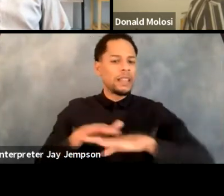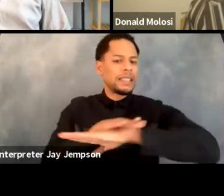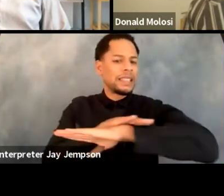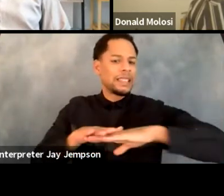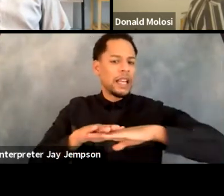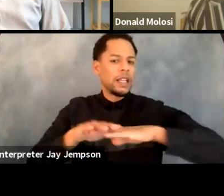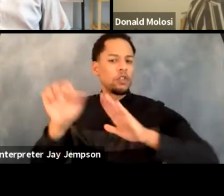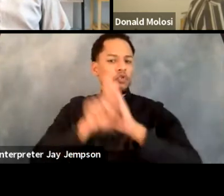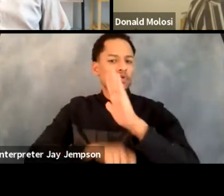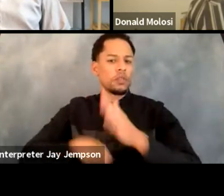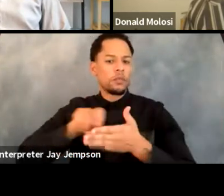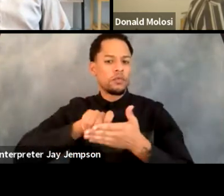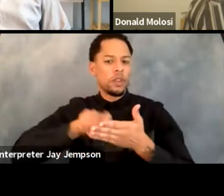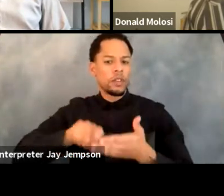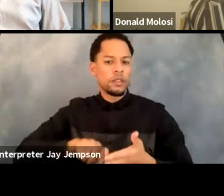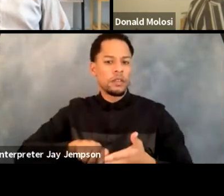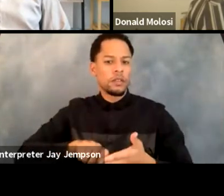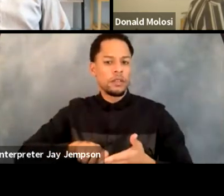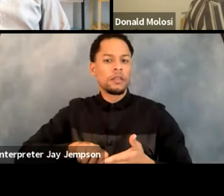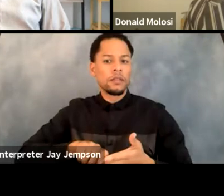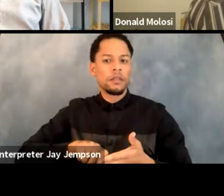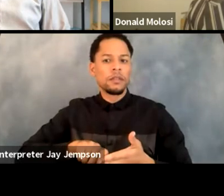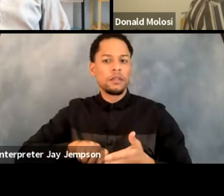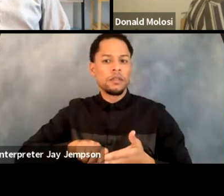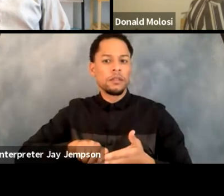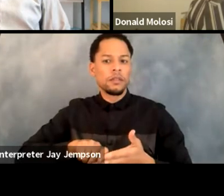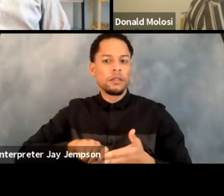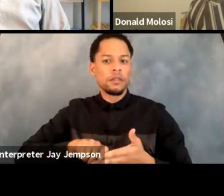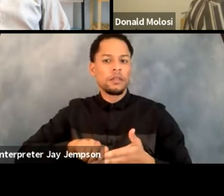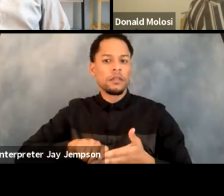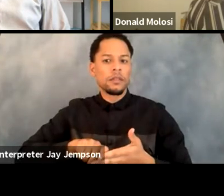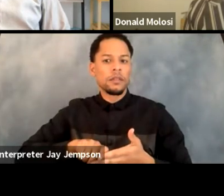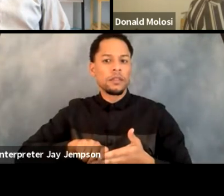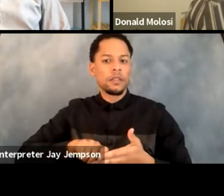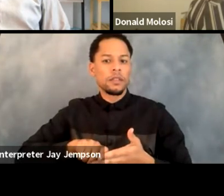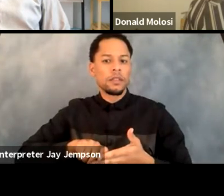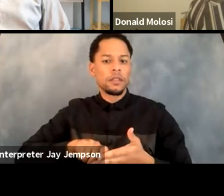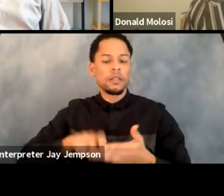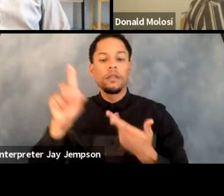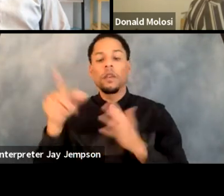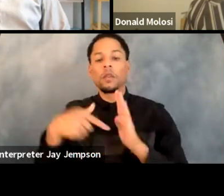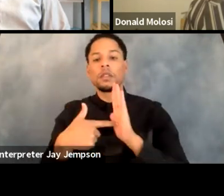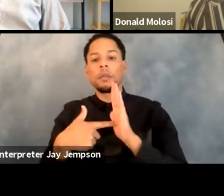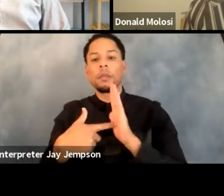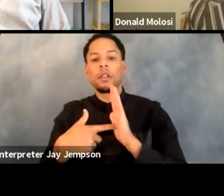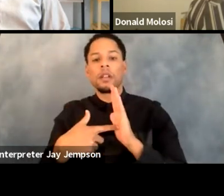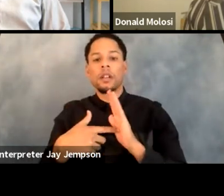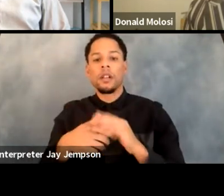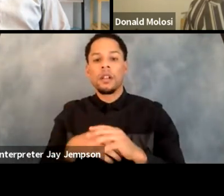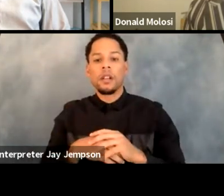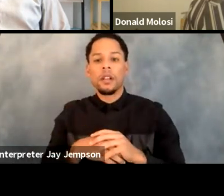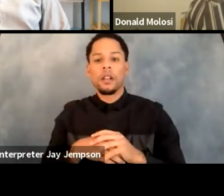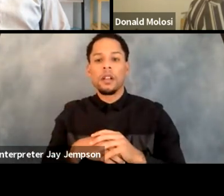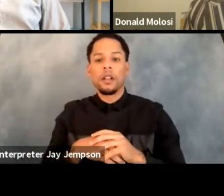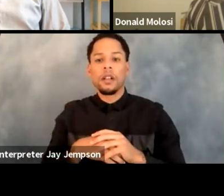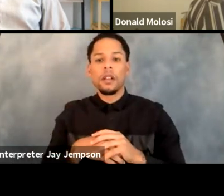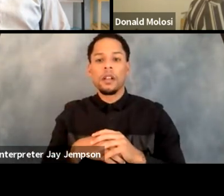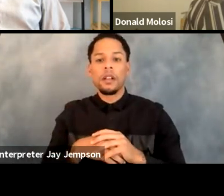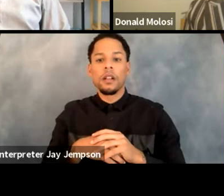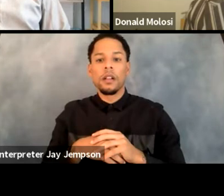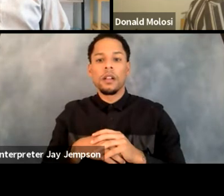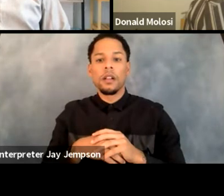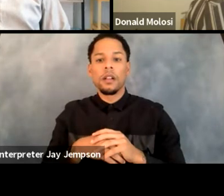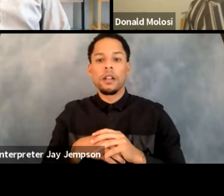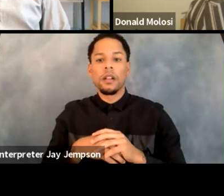I've always had to consult people, really, really, you know. For example, for my recent play, the entitlement, I had to consult